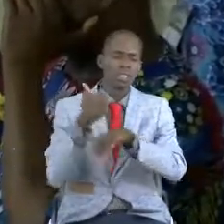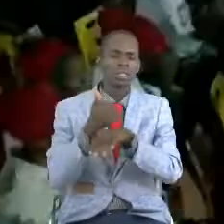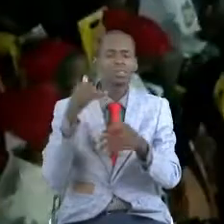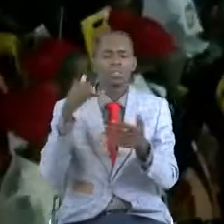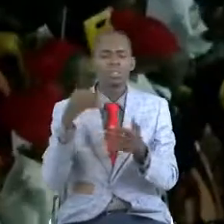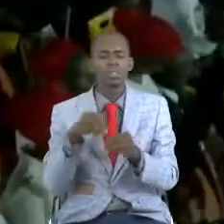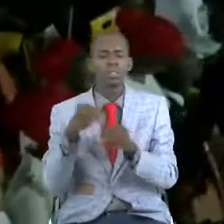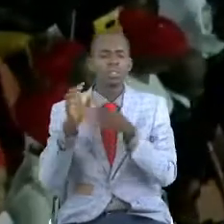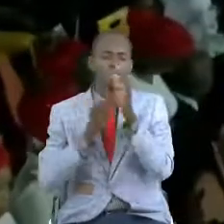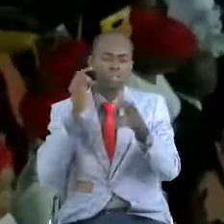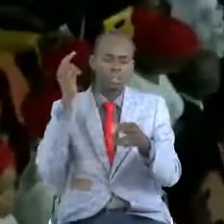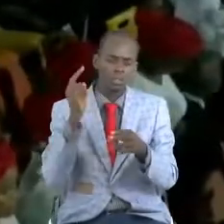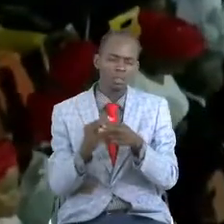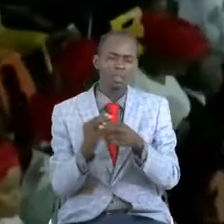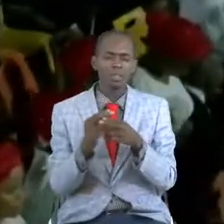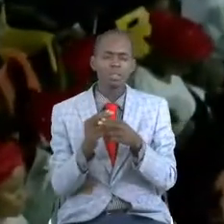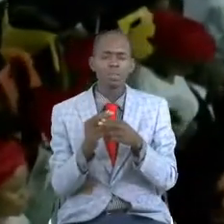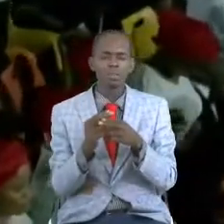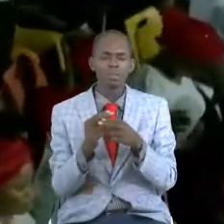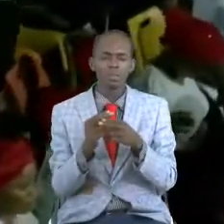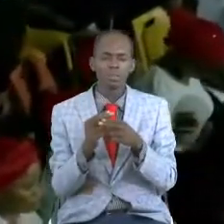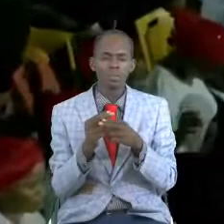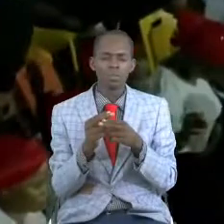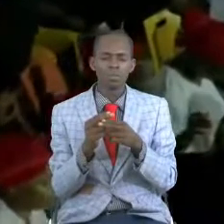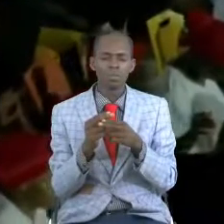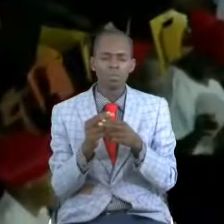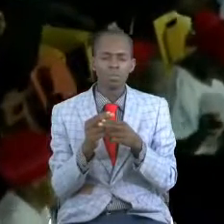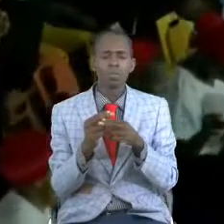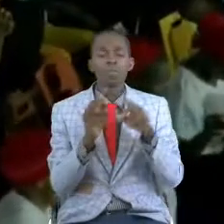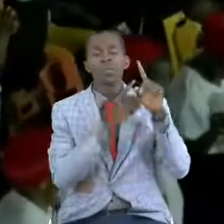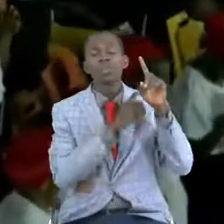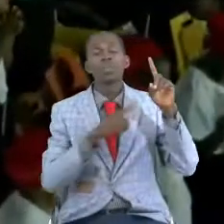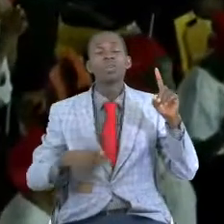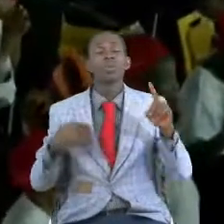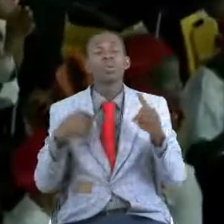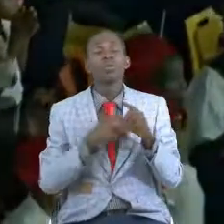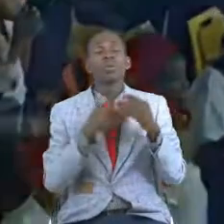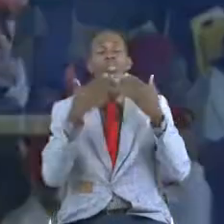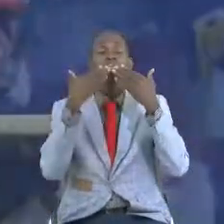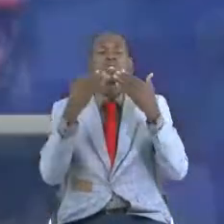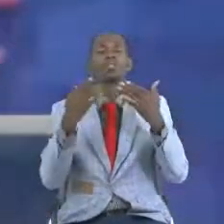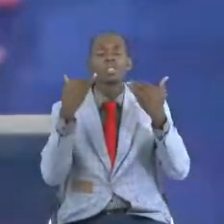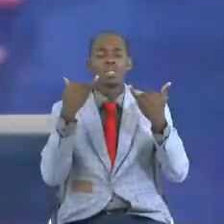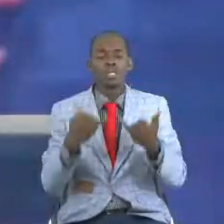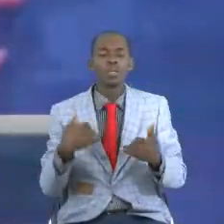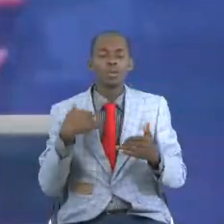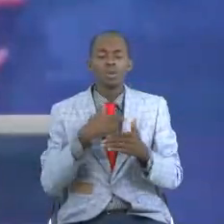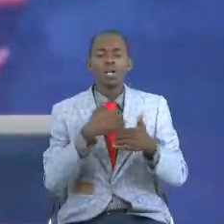Jesus' name. Lord, we thank you. We now have testimony